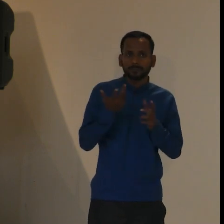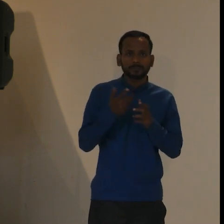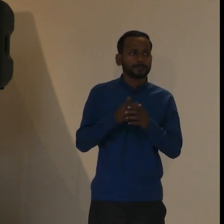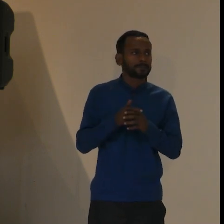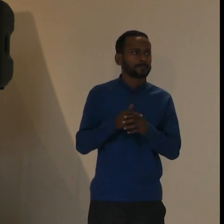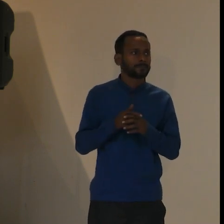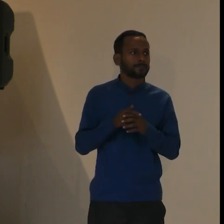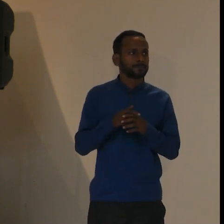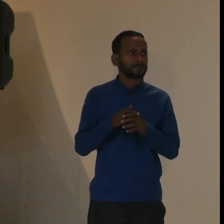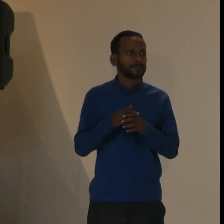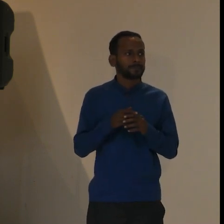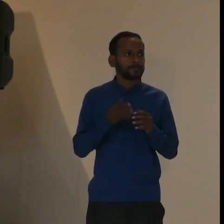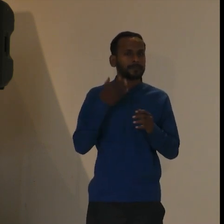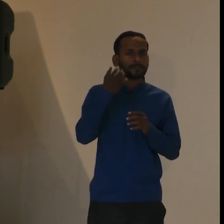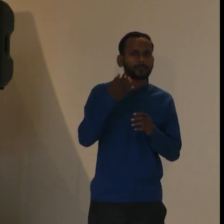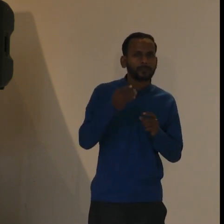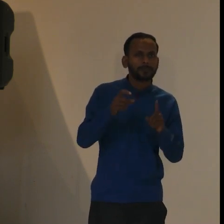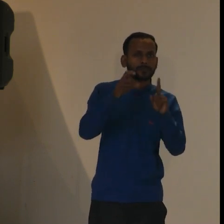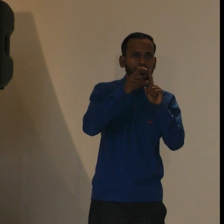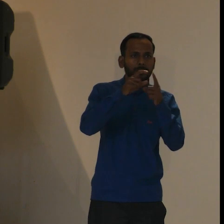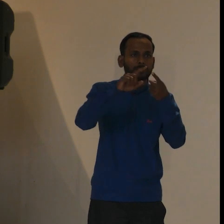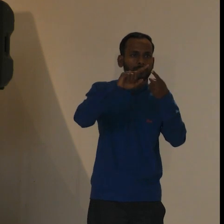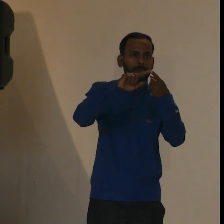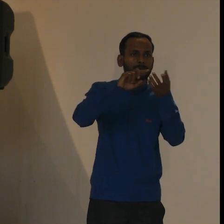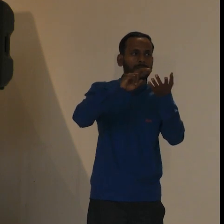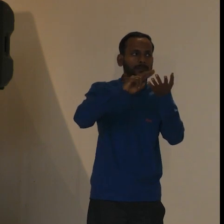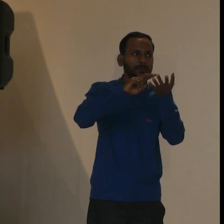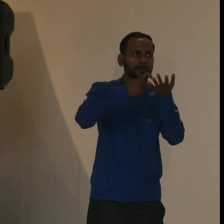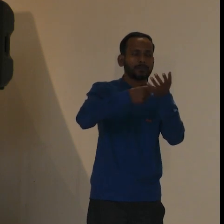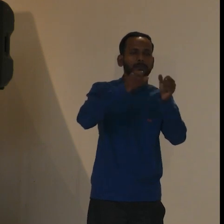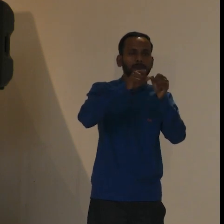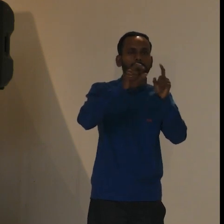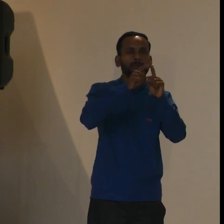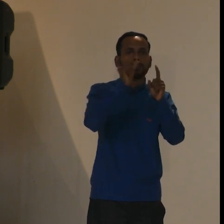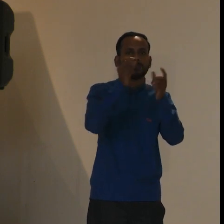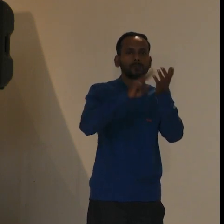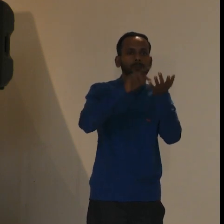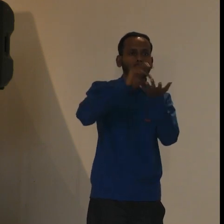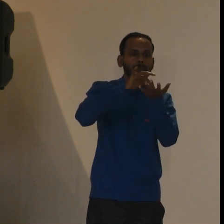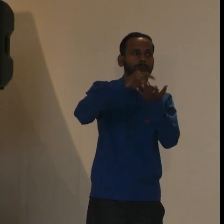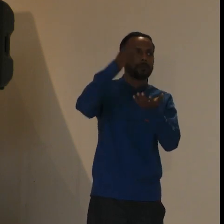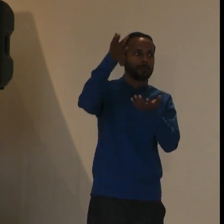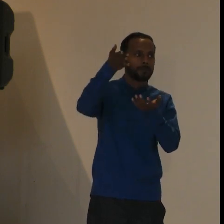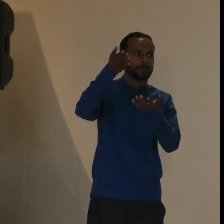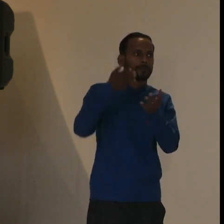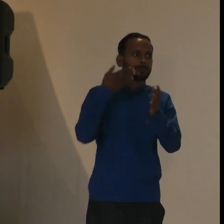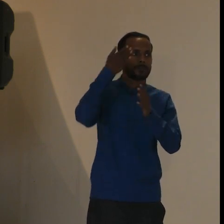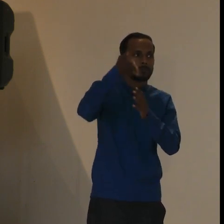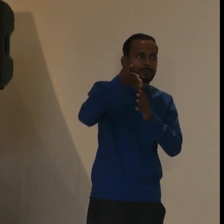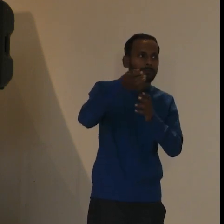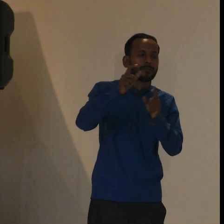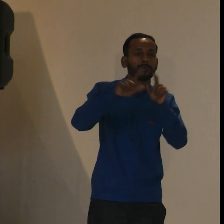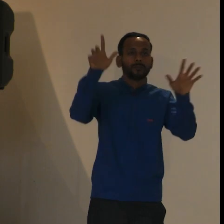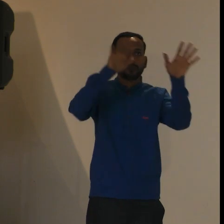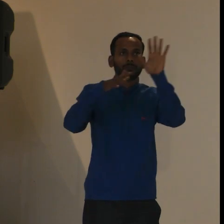is when I traveled to Dehradun, there is a forestry museum. And in the museum, there is a cross-section of